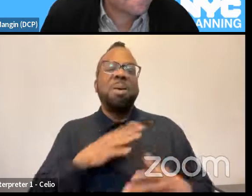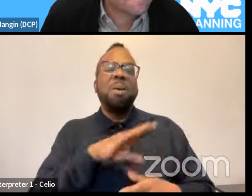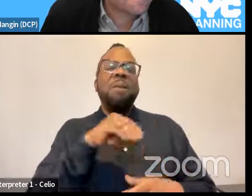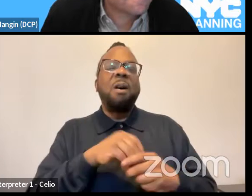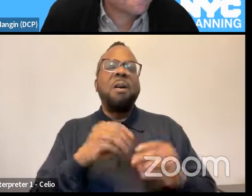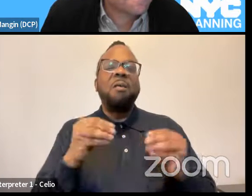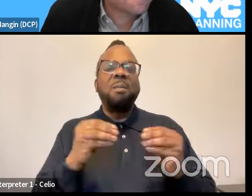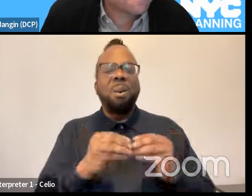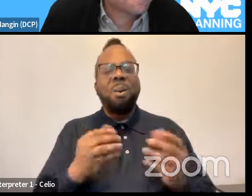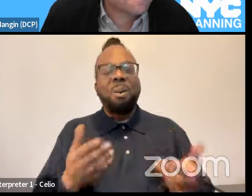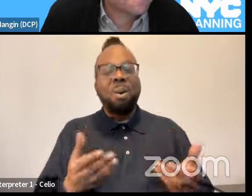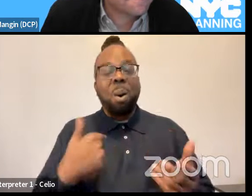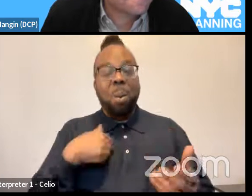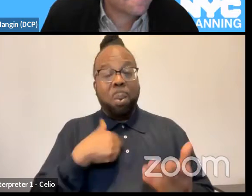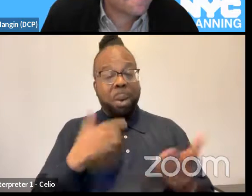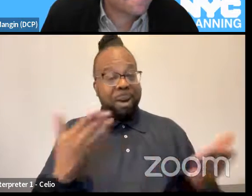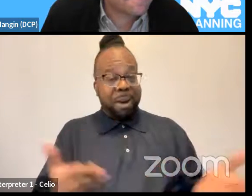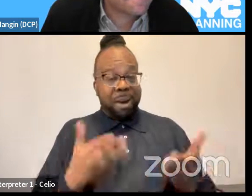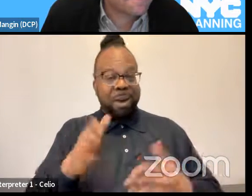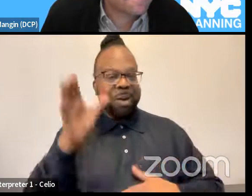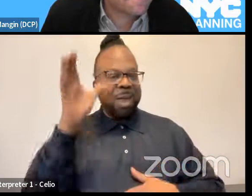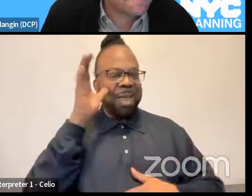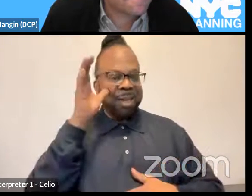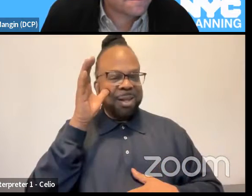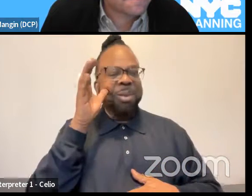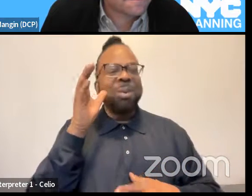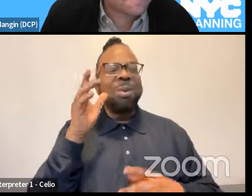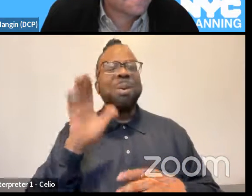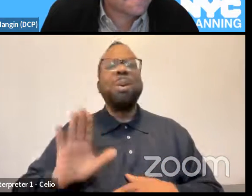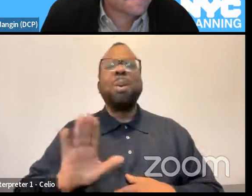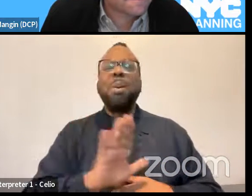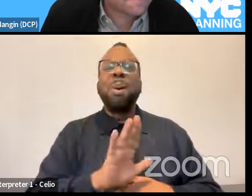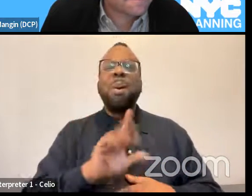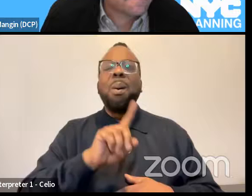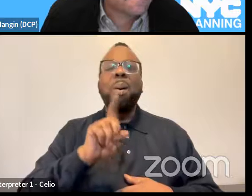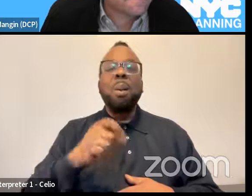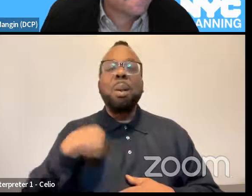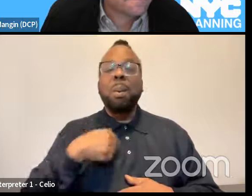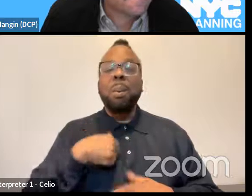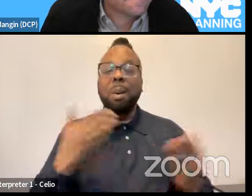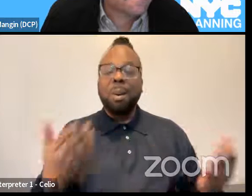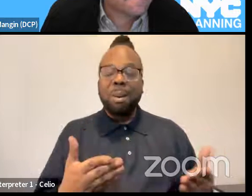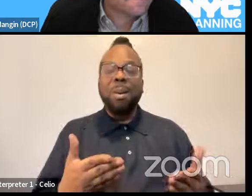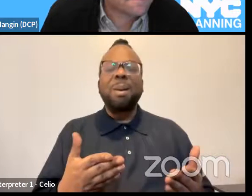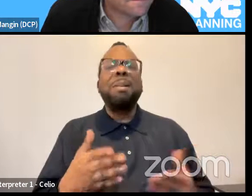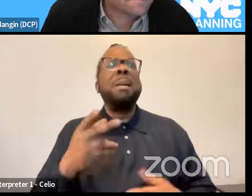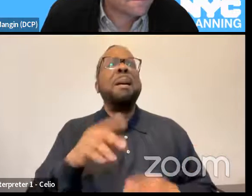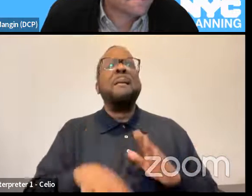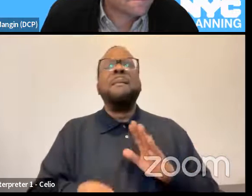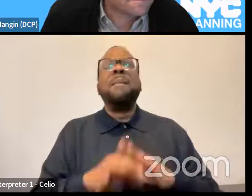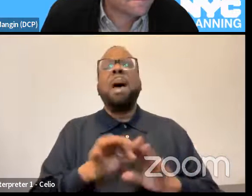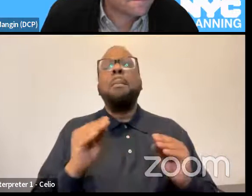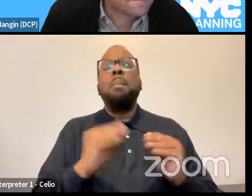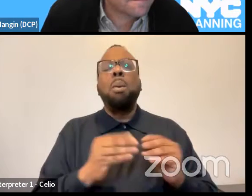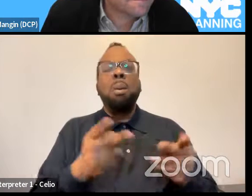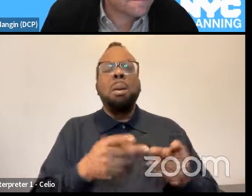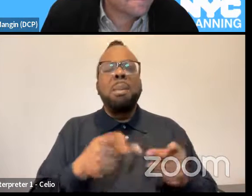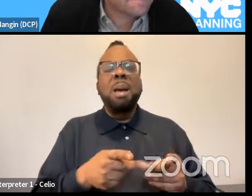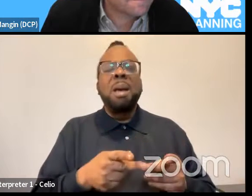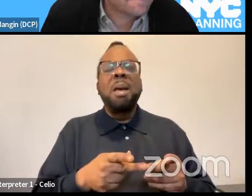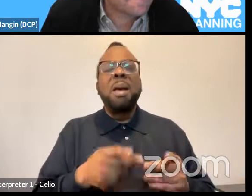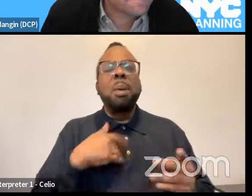that end. So we're here to listen to your questions. We're here to also find out more places that we can make sure that we're